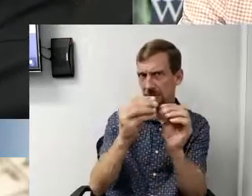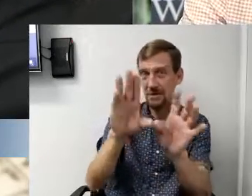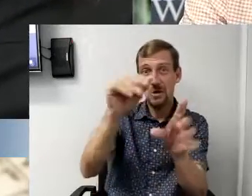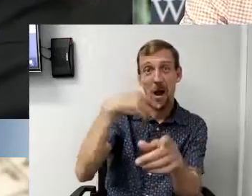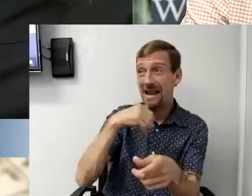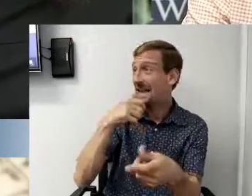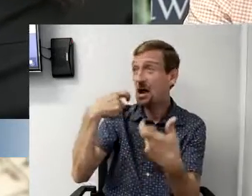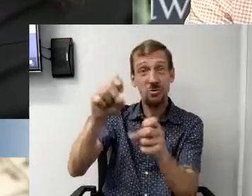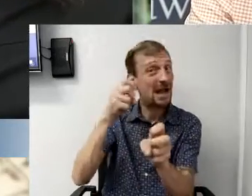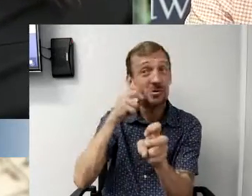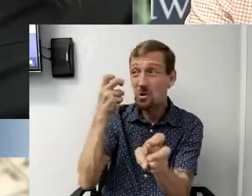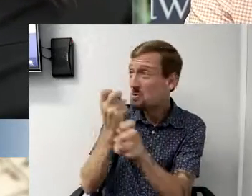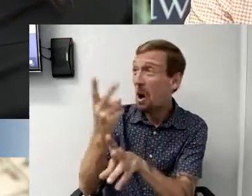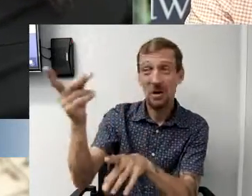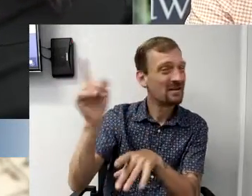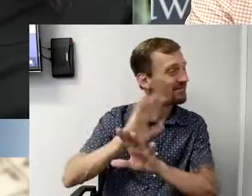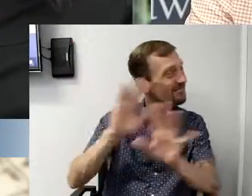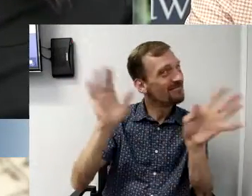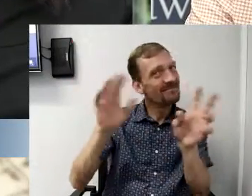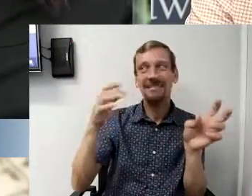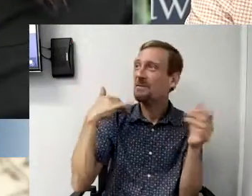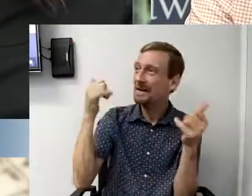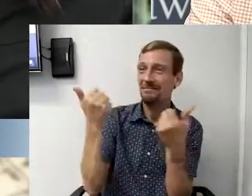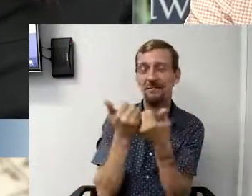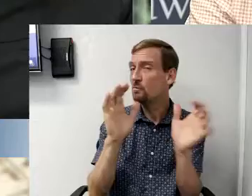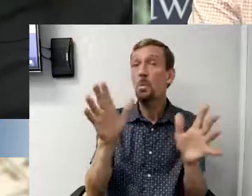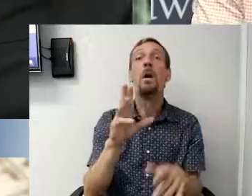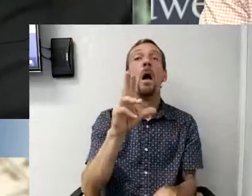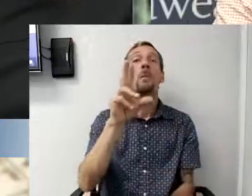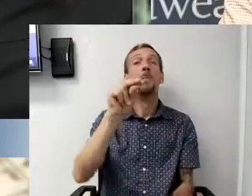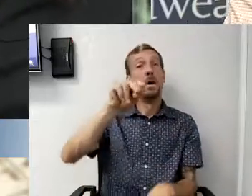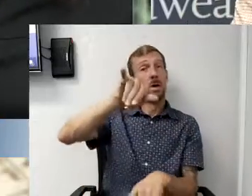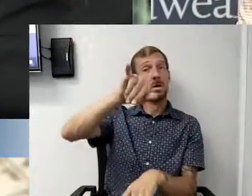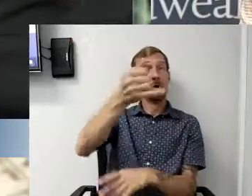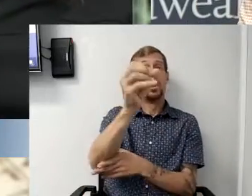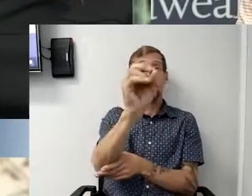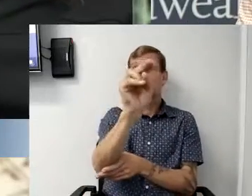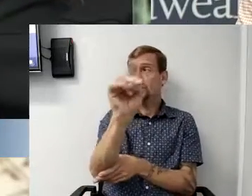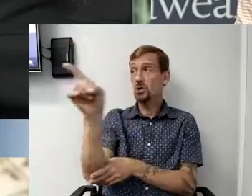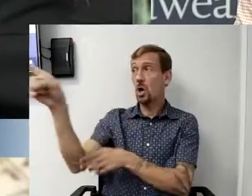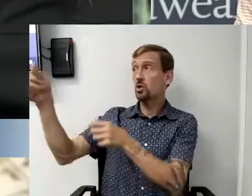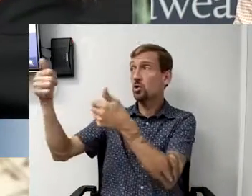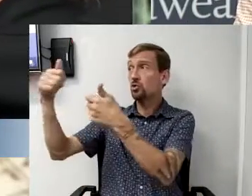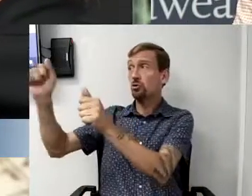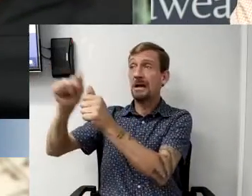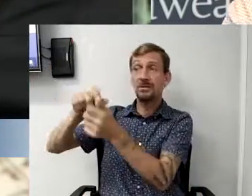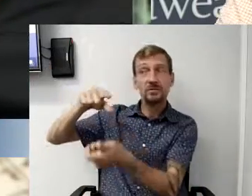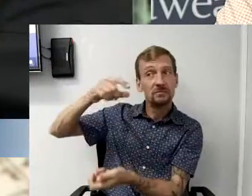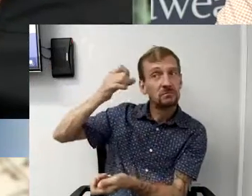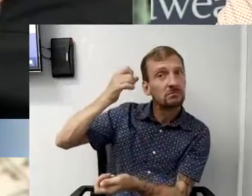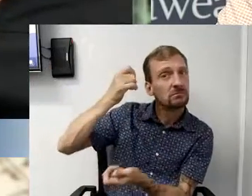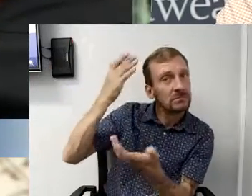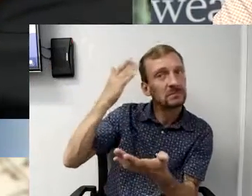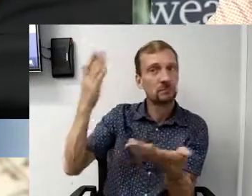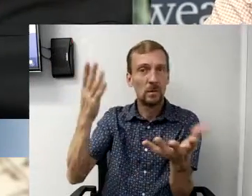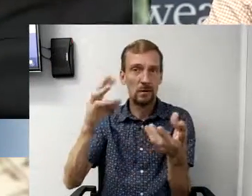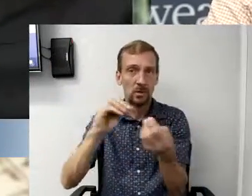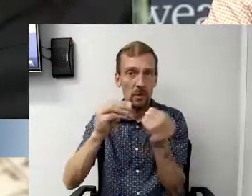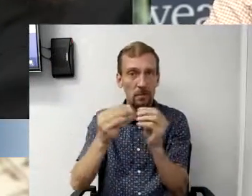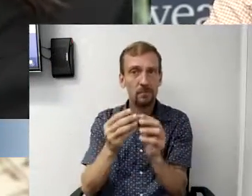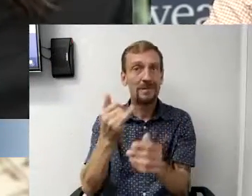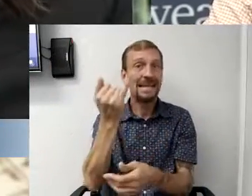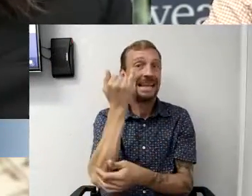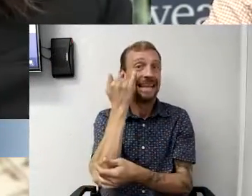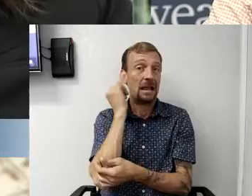be tricky. Yeah. Okay, so John, although you are trying to pull that up, let me ask you this. If our numbers continue